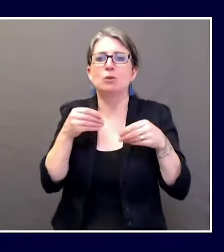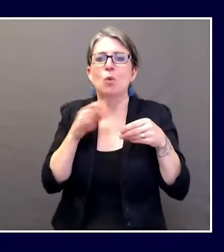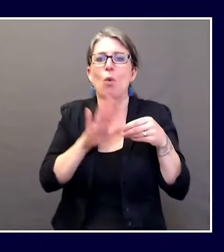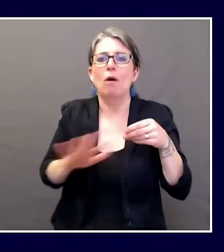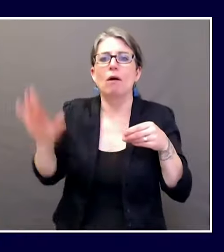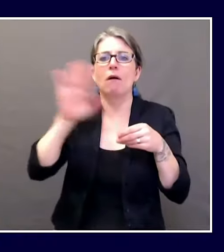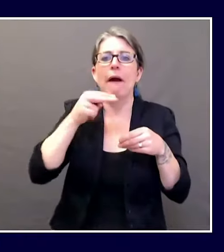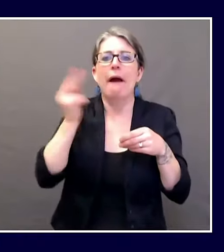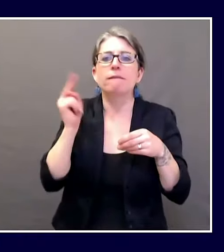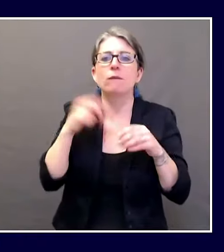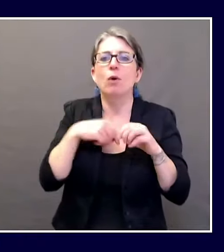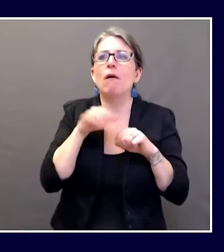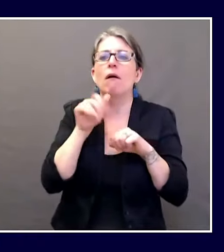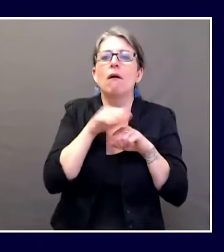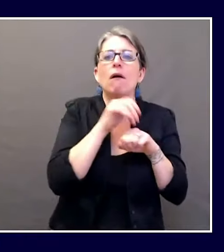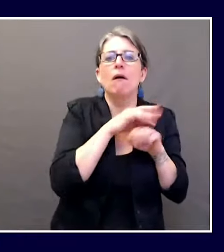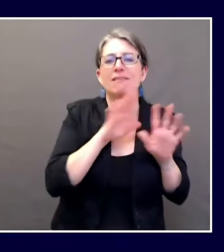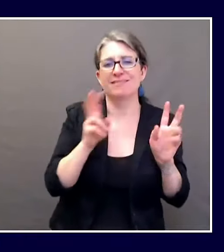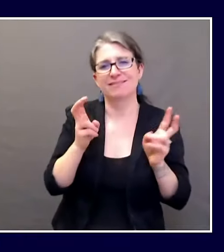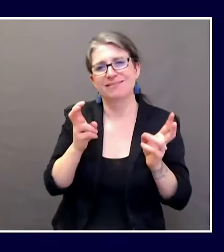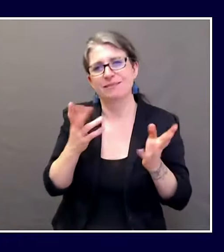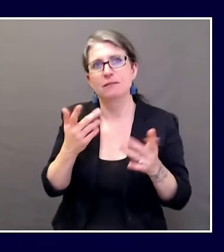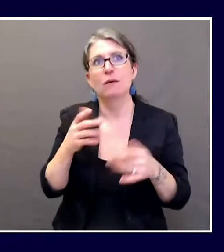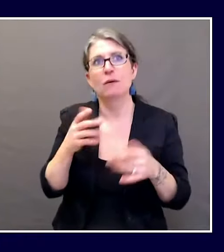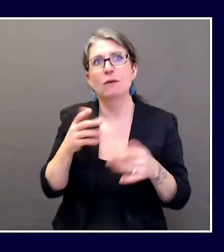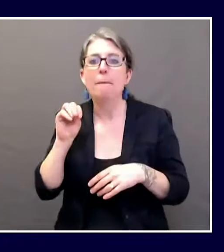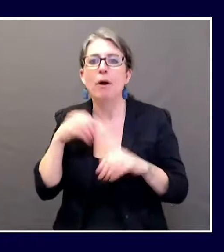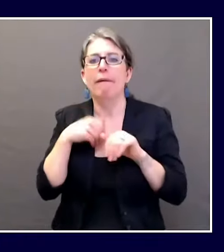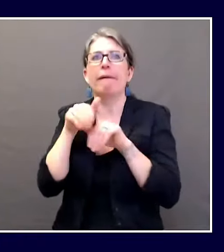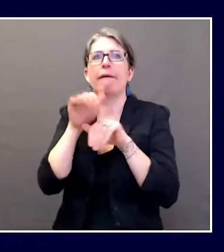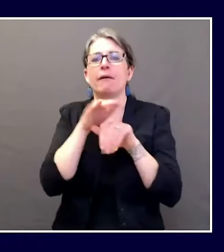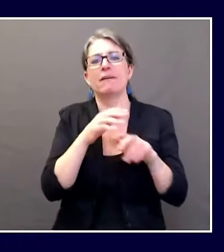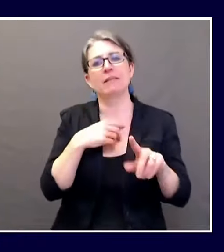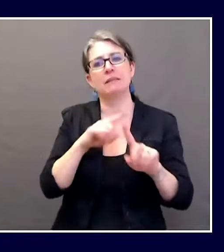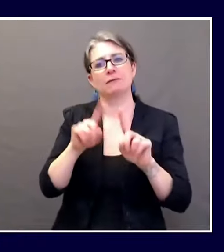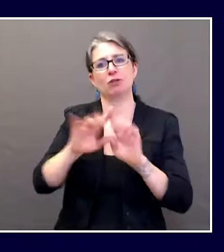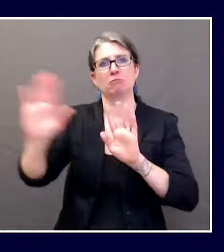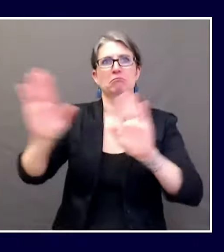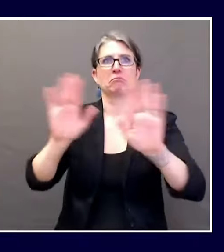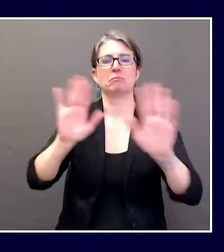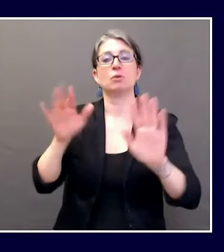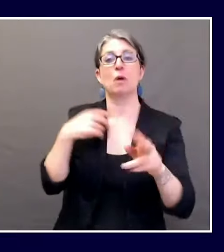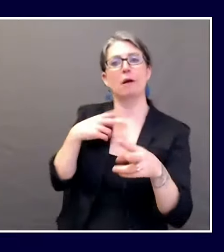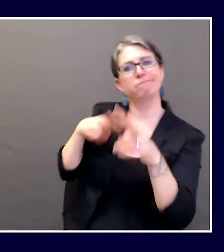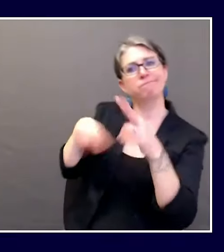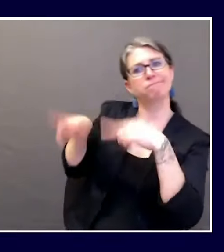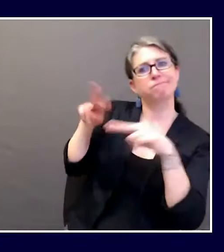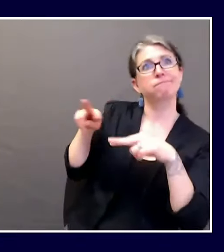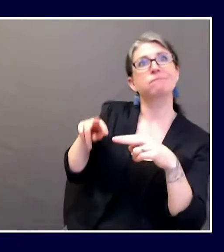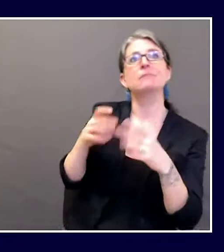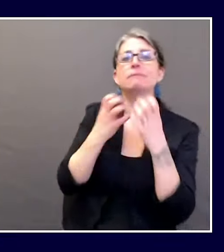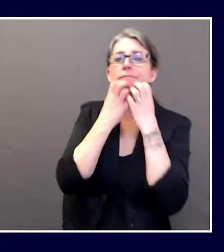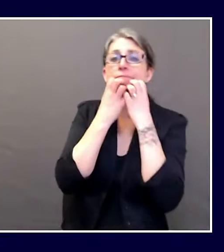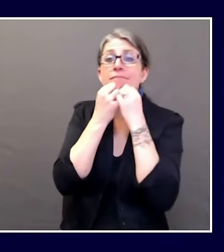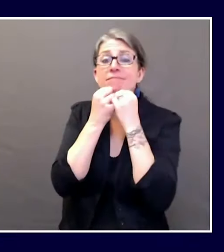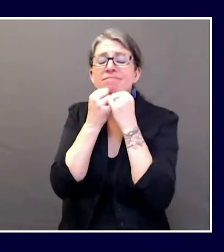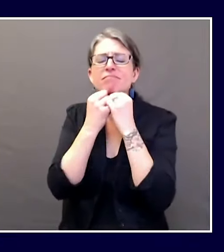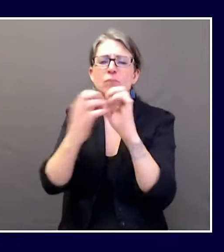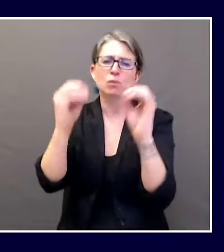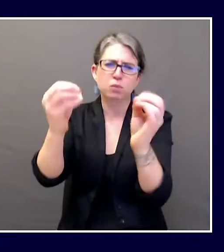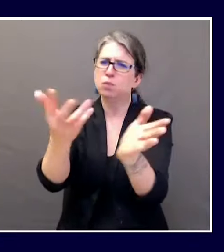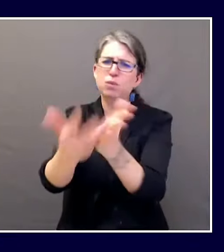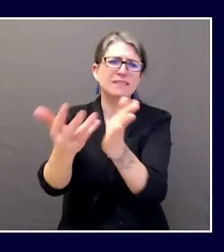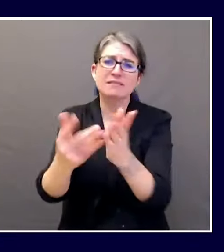Okay, thank you. Mm-hmm. And overall, I've been very pleased with the partnership, as well as the availability of